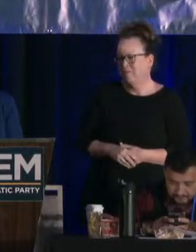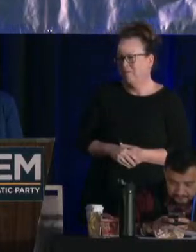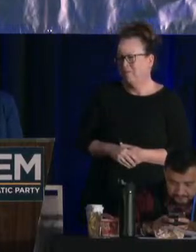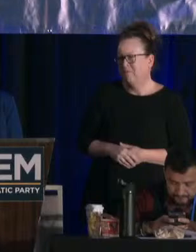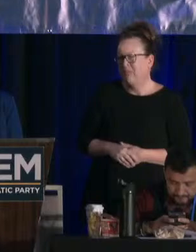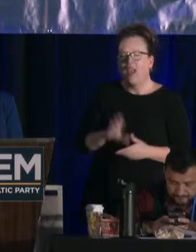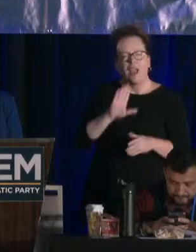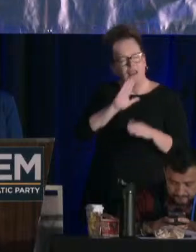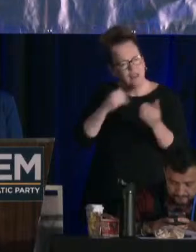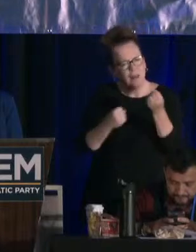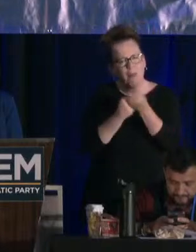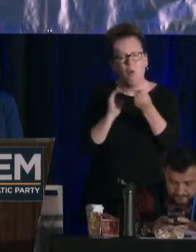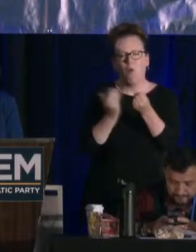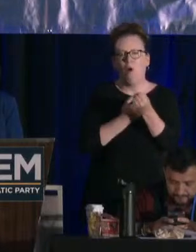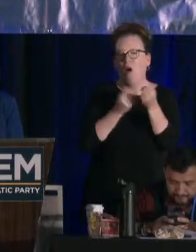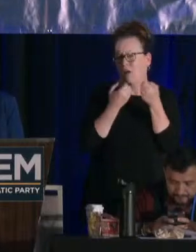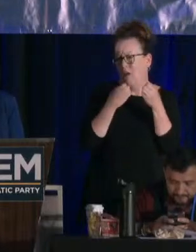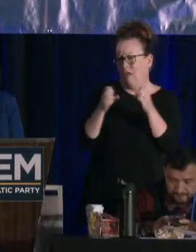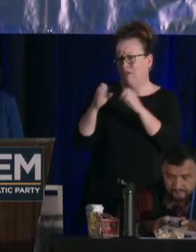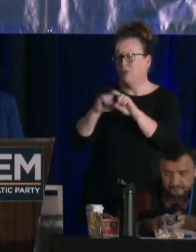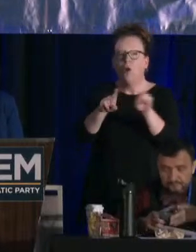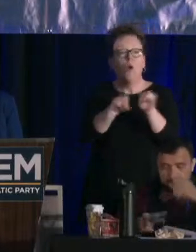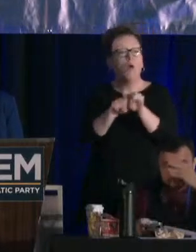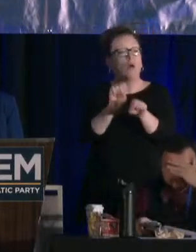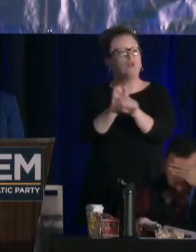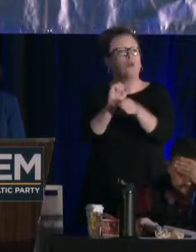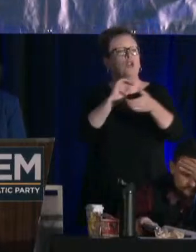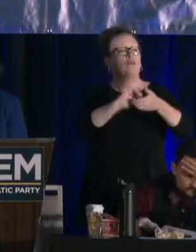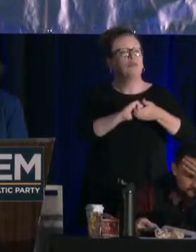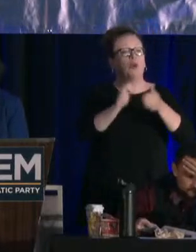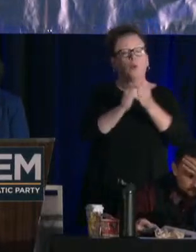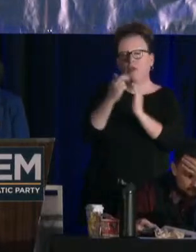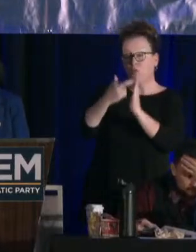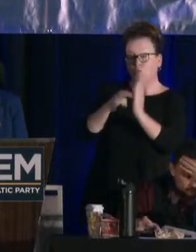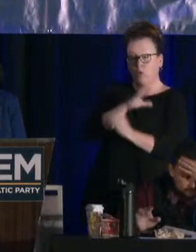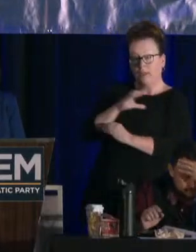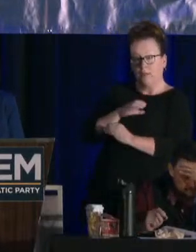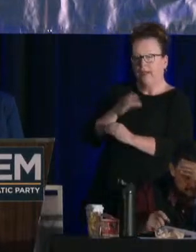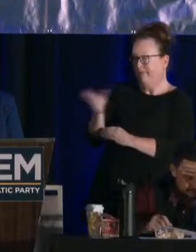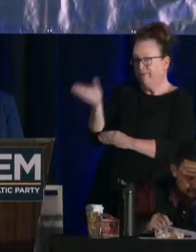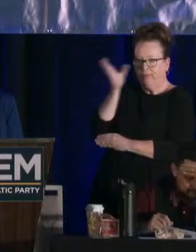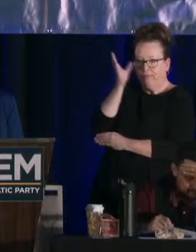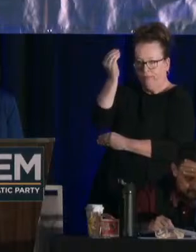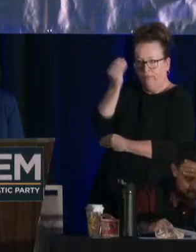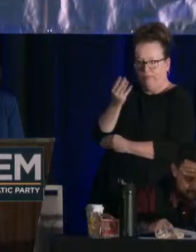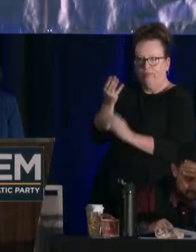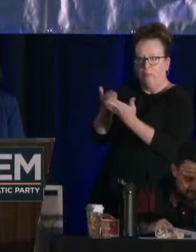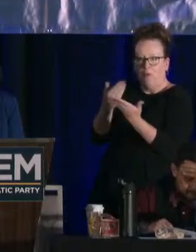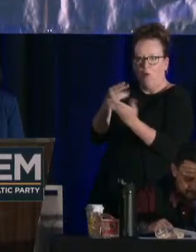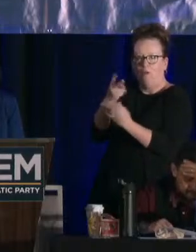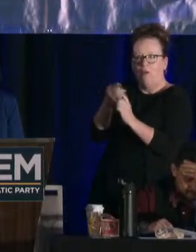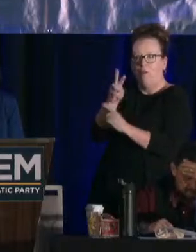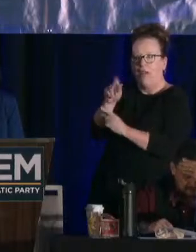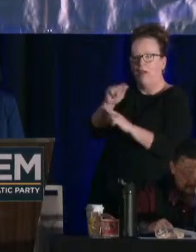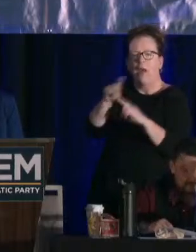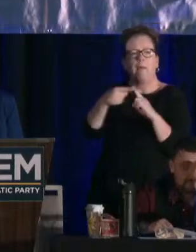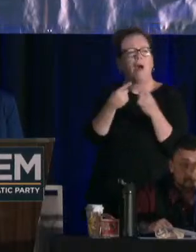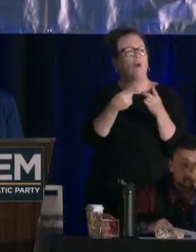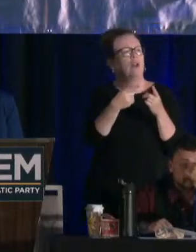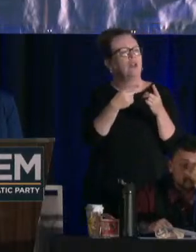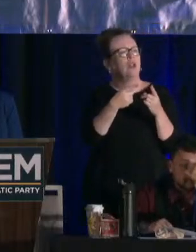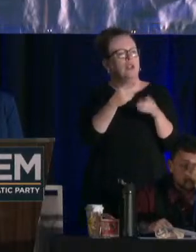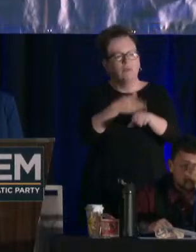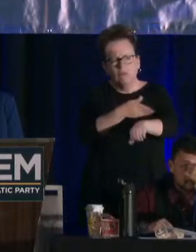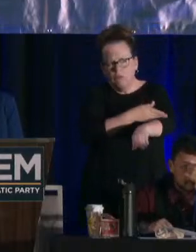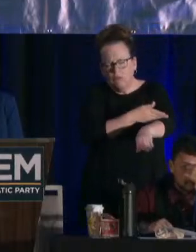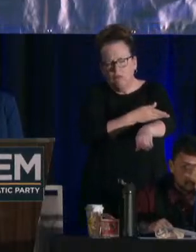their efforts. We're also working in conjunction with Rules, as you heard earlier from Valeria, on potential hybrid meetings, and we